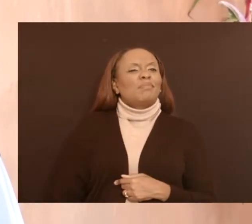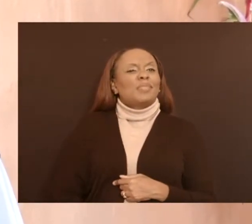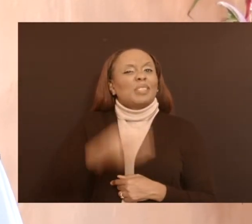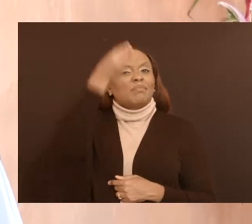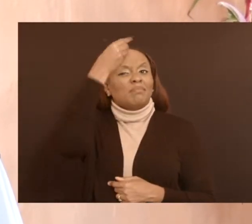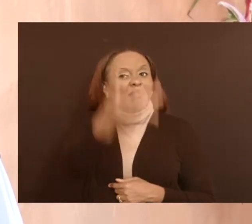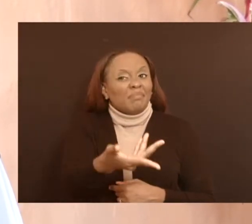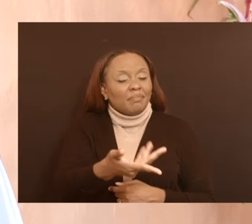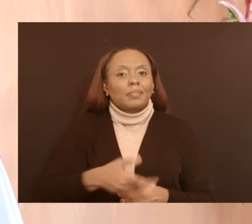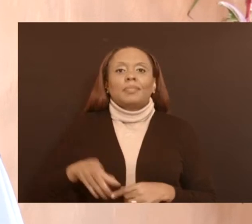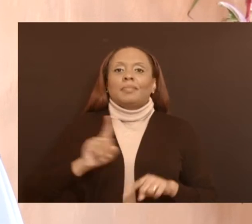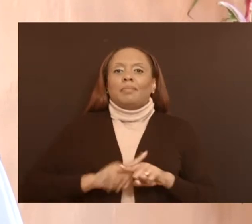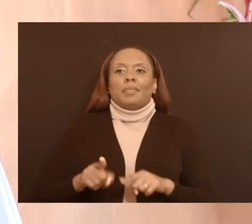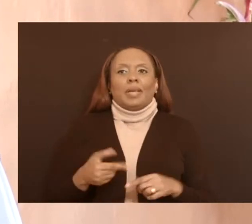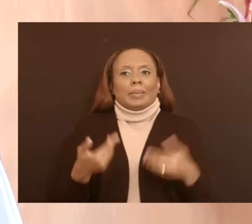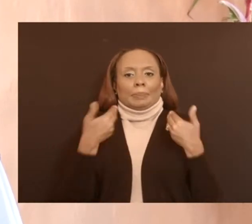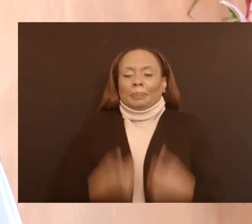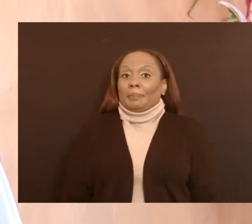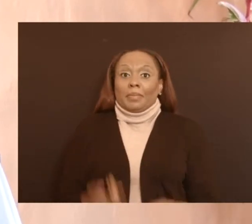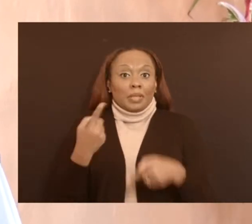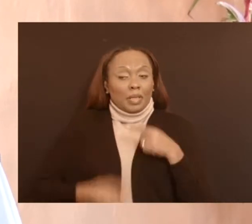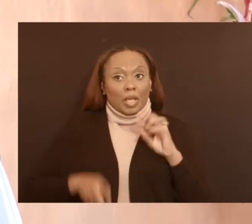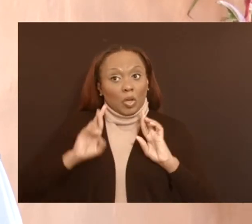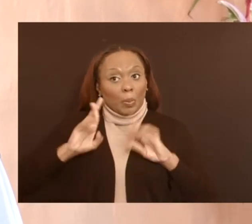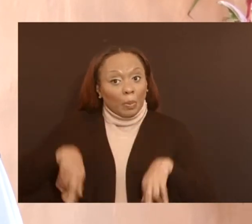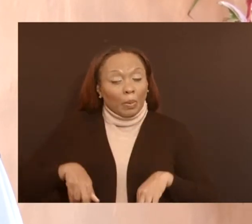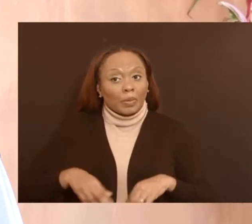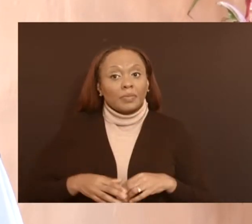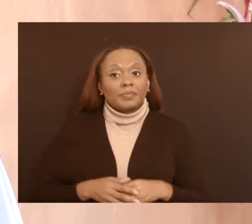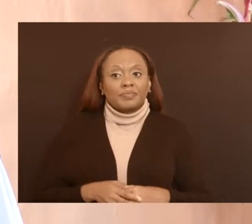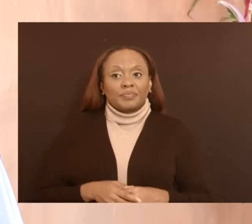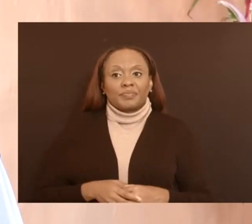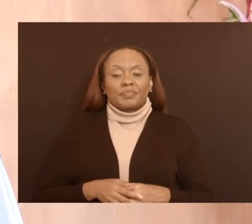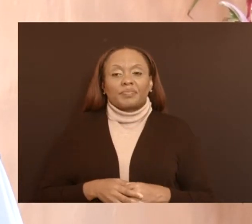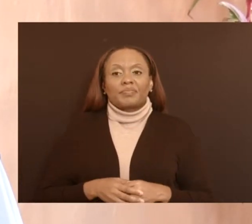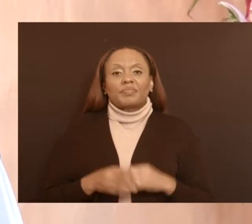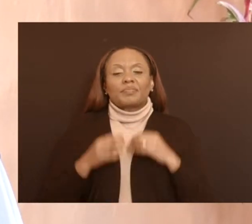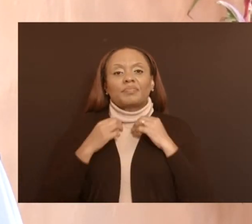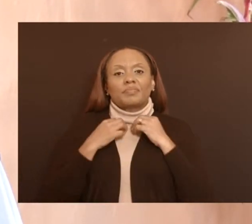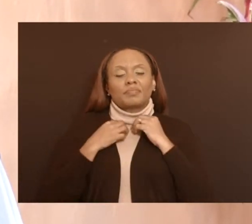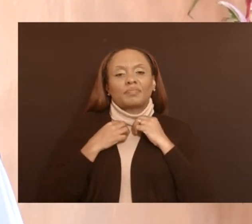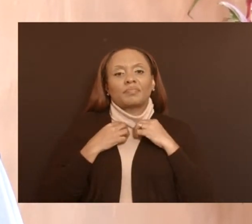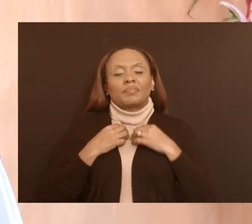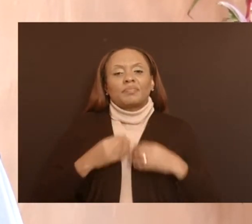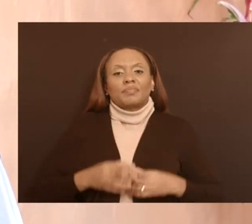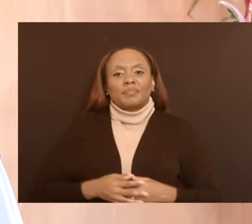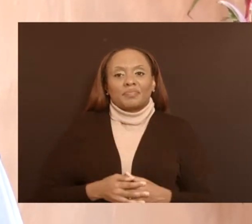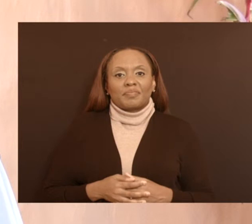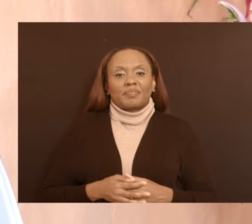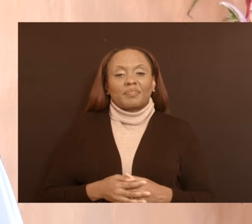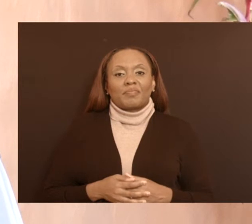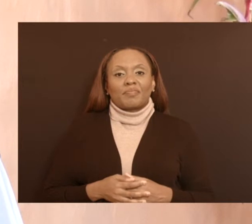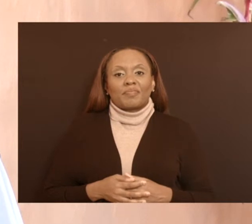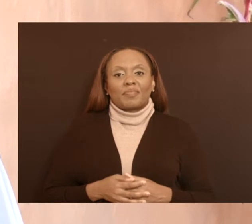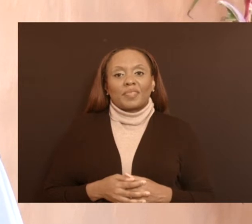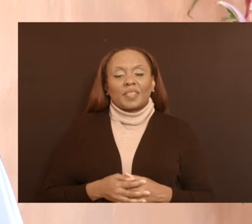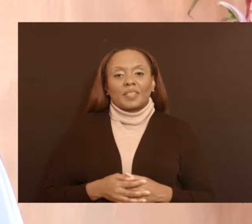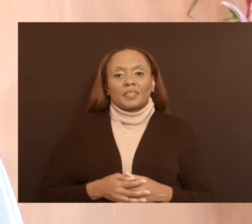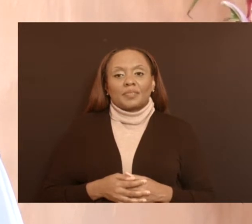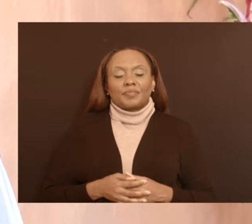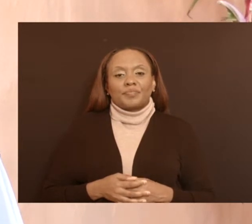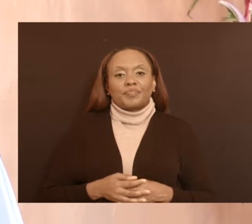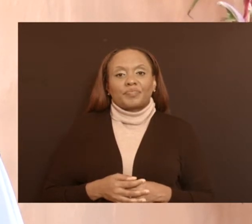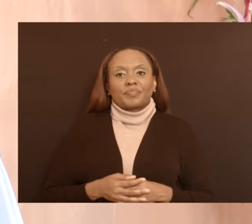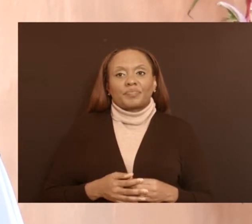international engagements I was unable to respond. And more importantly, however, is the fact that there are